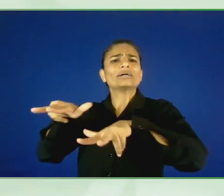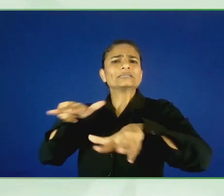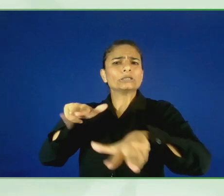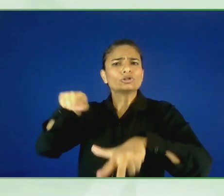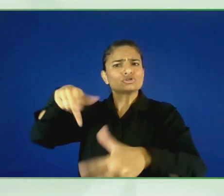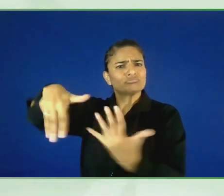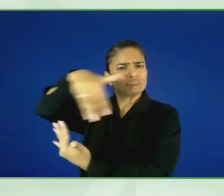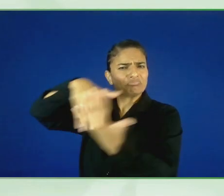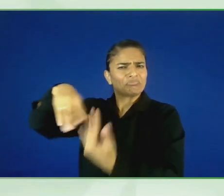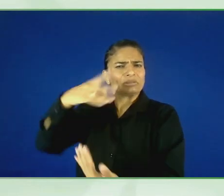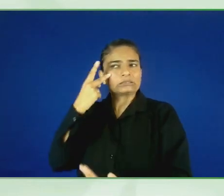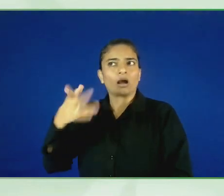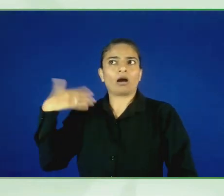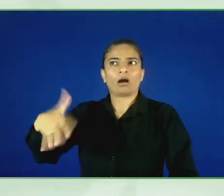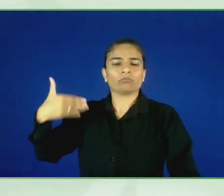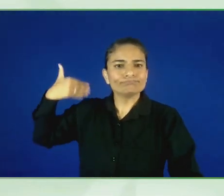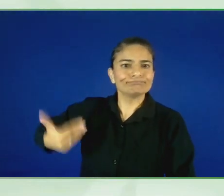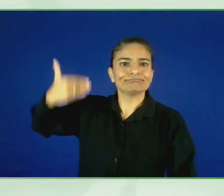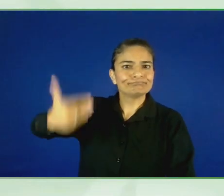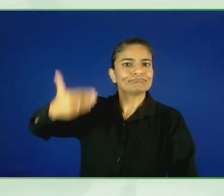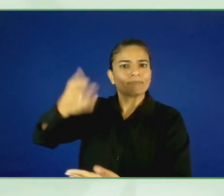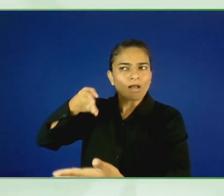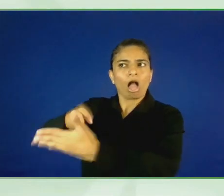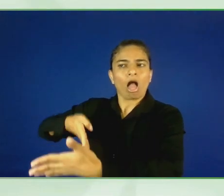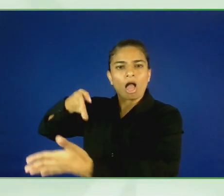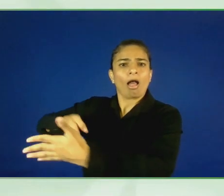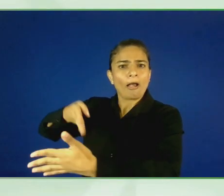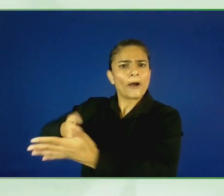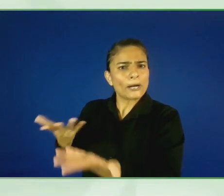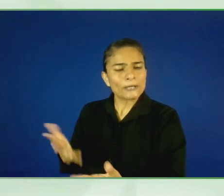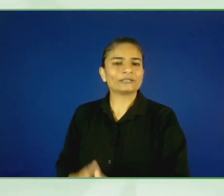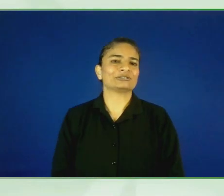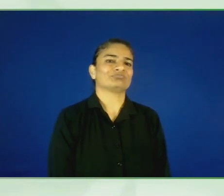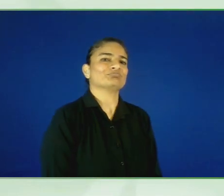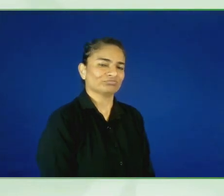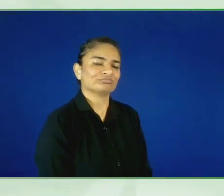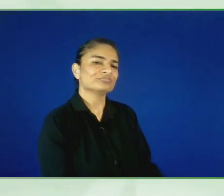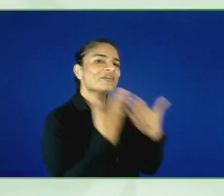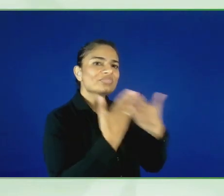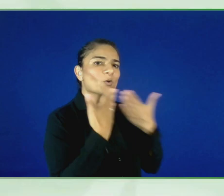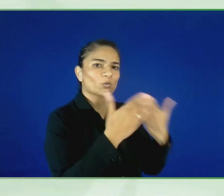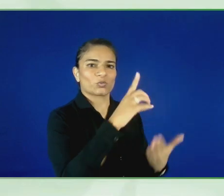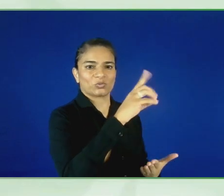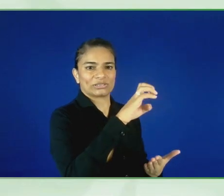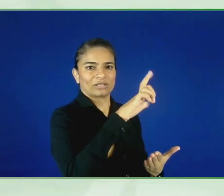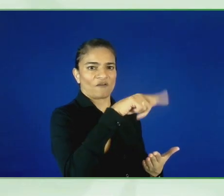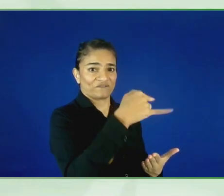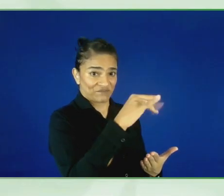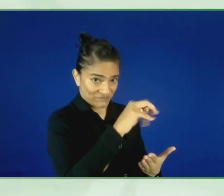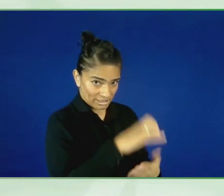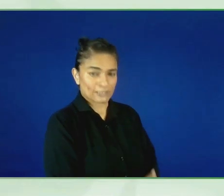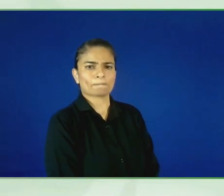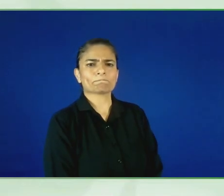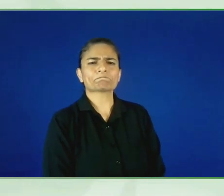Thank you, Delphine. Just to give a quick context, with myAbility, we work with more or less 500 mainly big